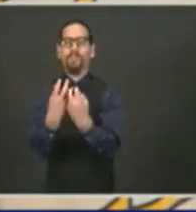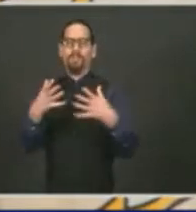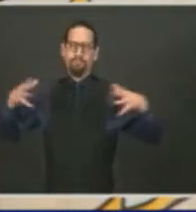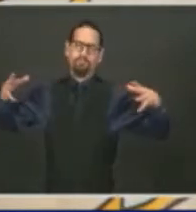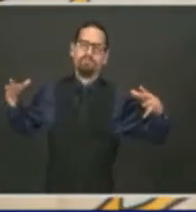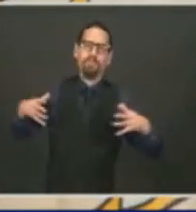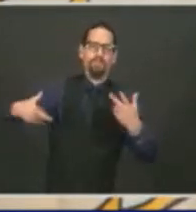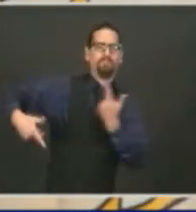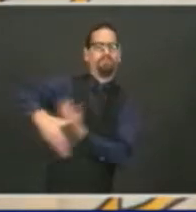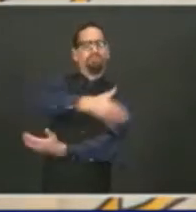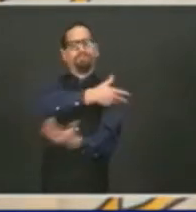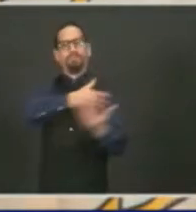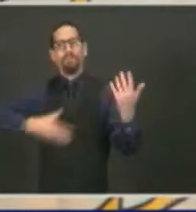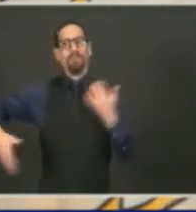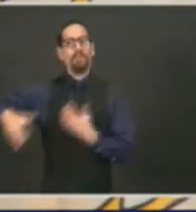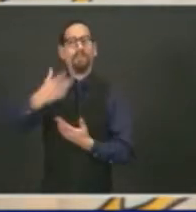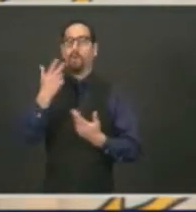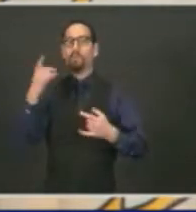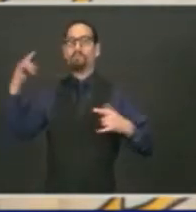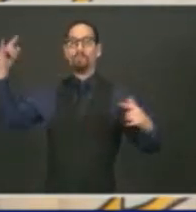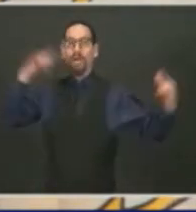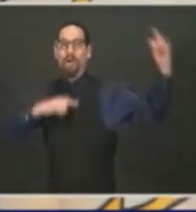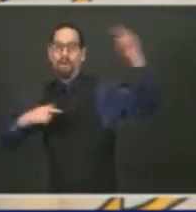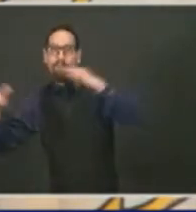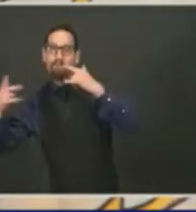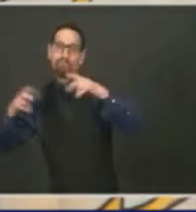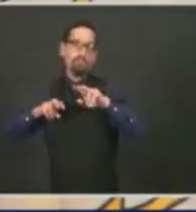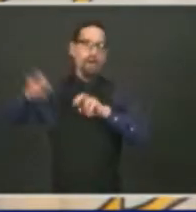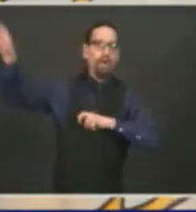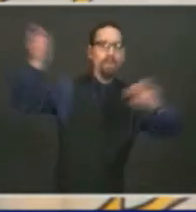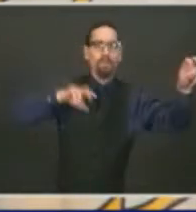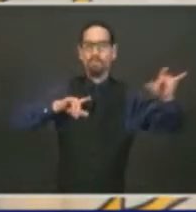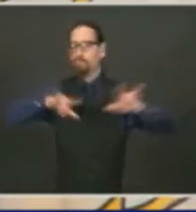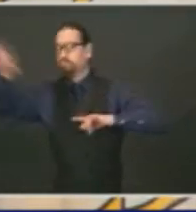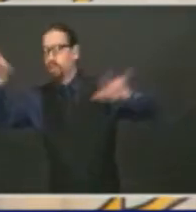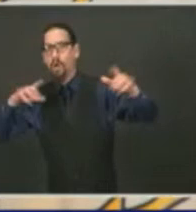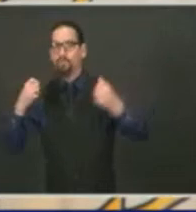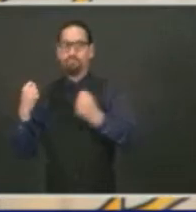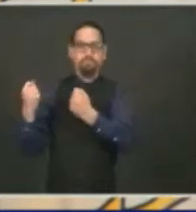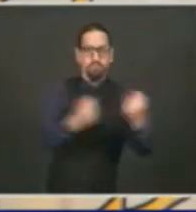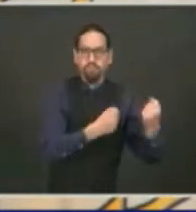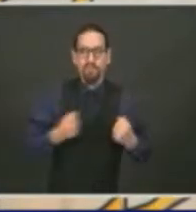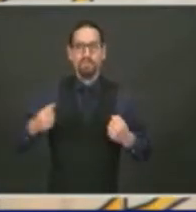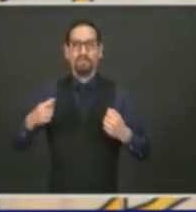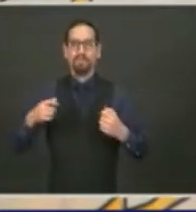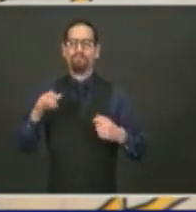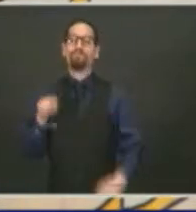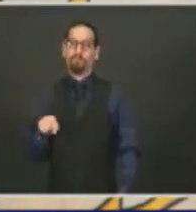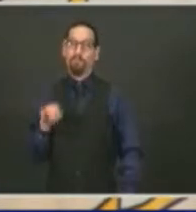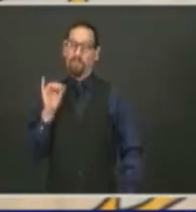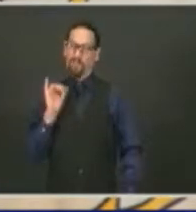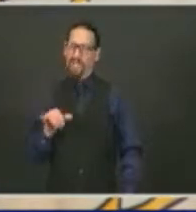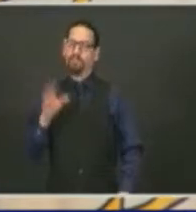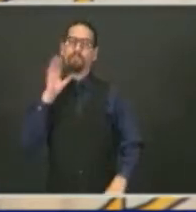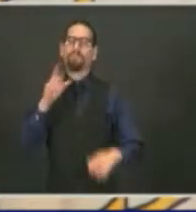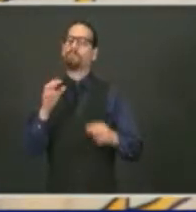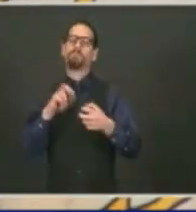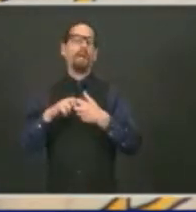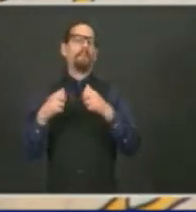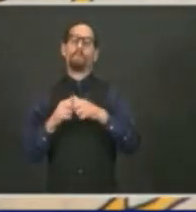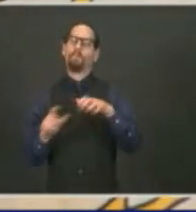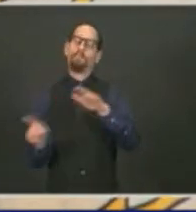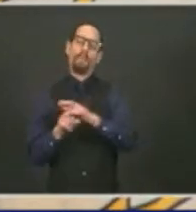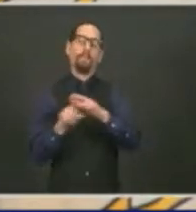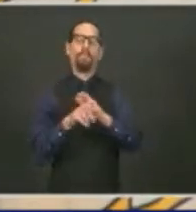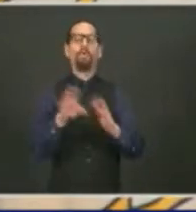travel a lot, then we're going to get into trouble again, and we may have to go back to a